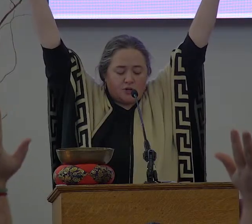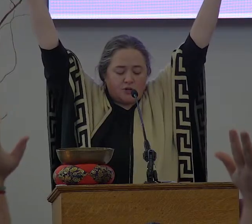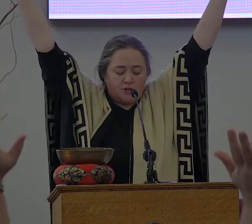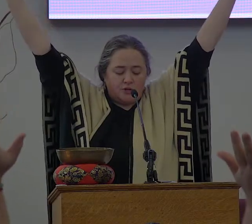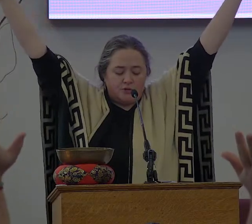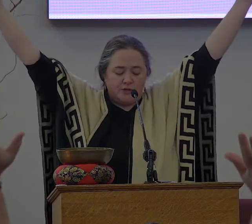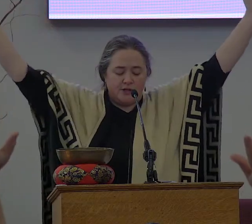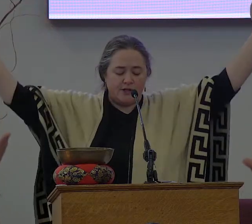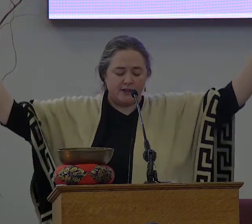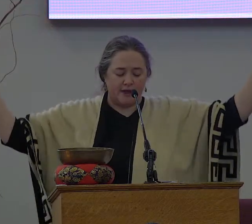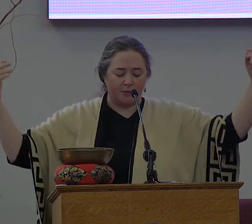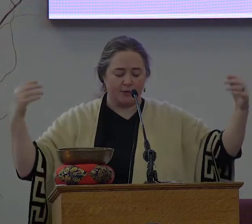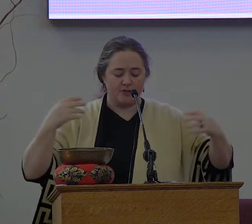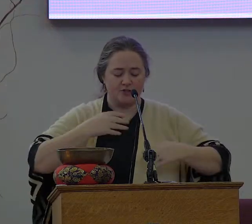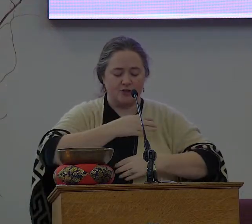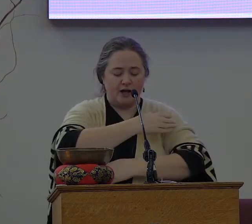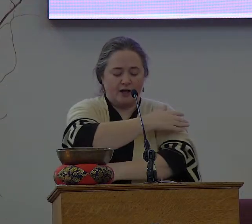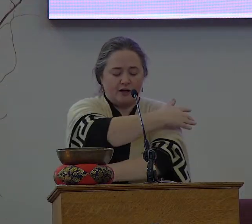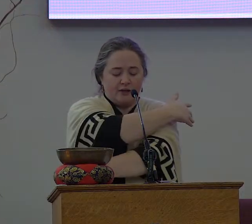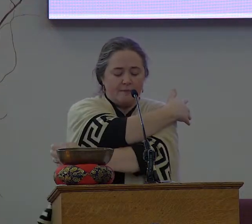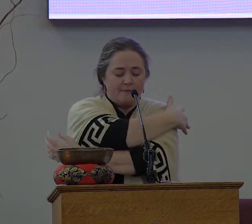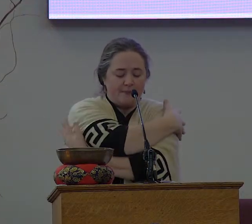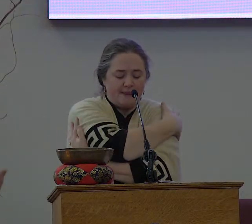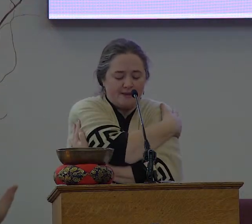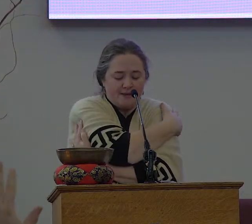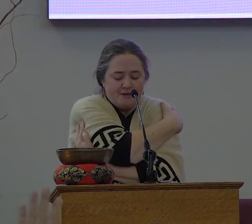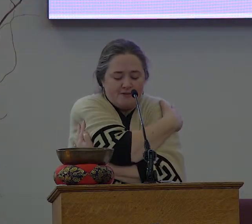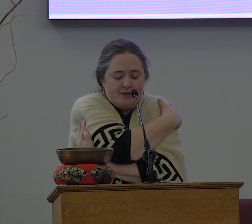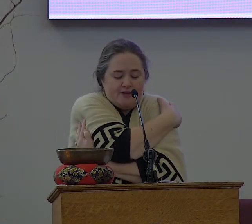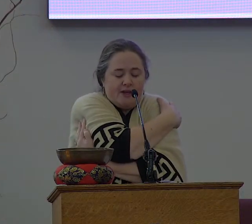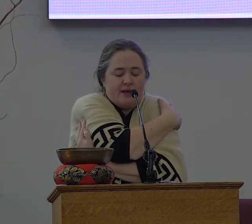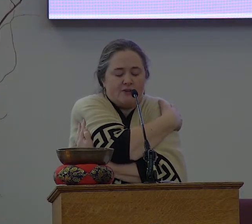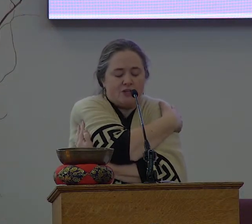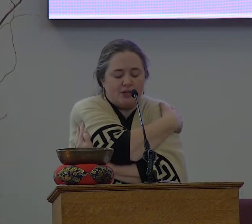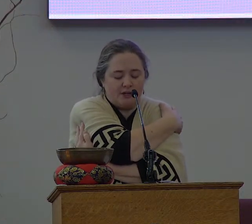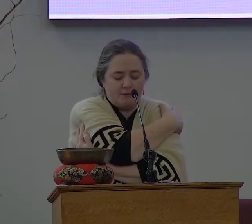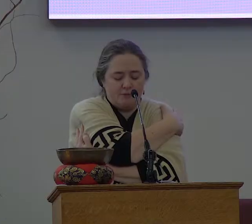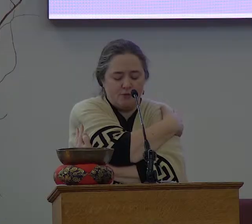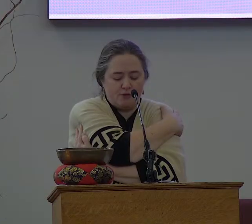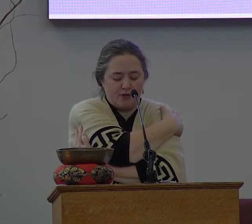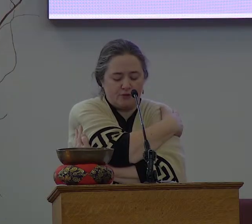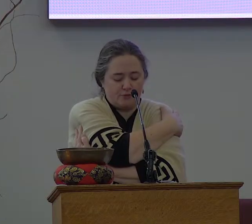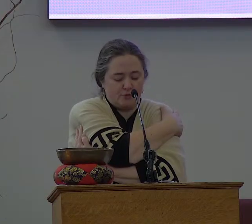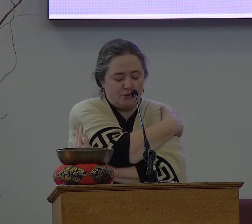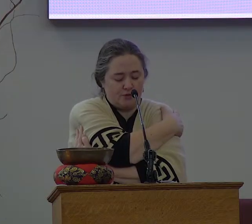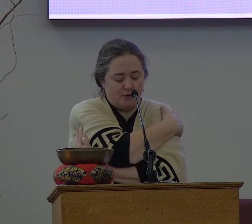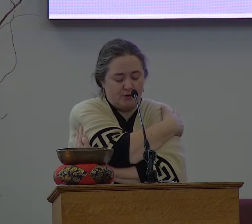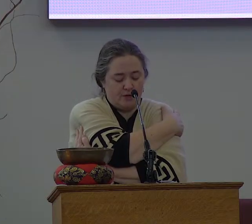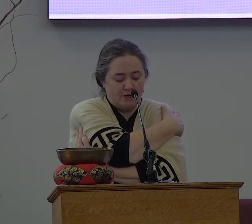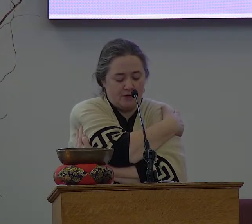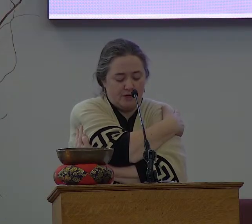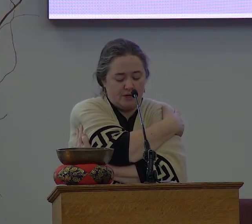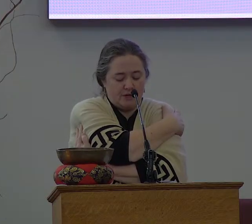arms circle you like a personal hug. Feel the energy moving through